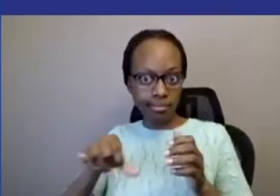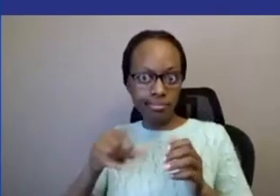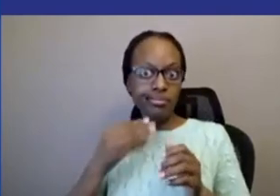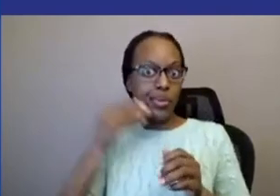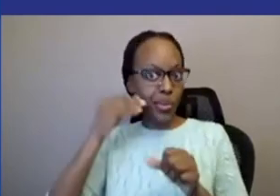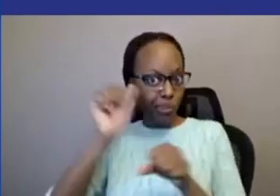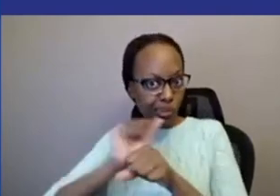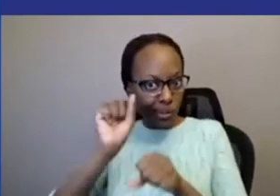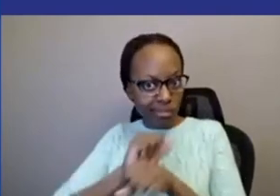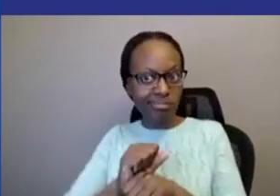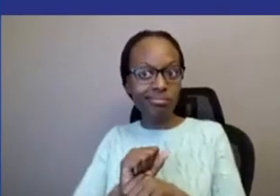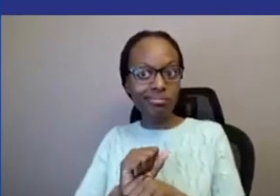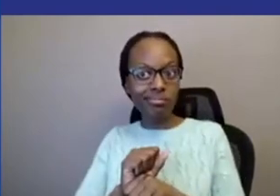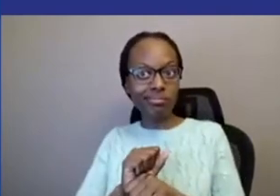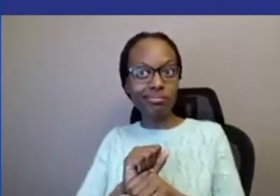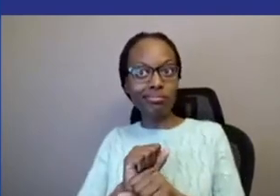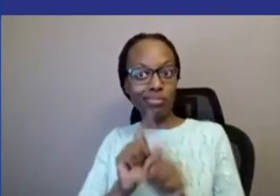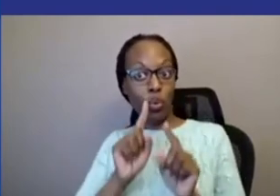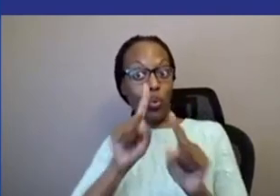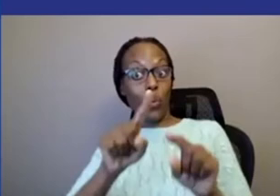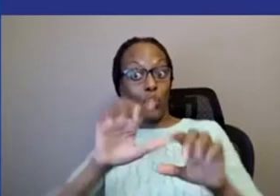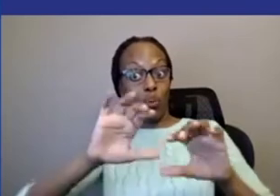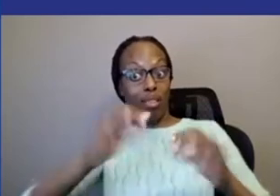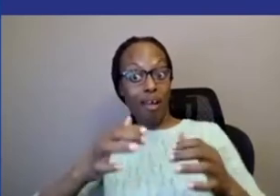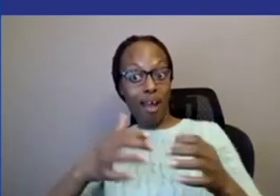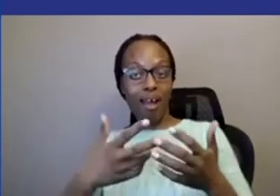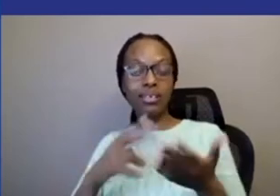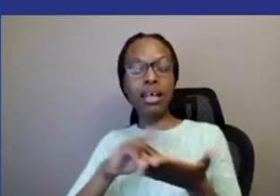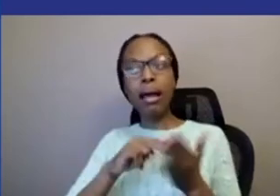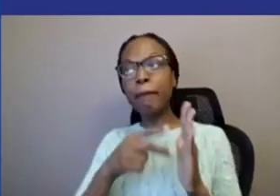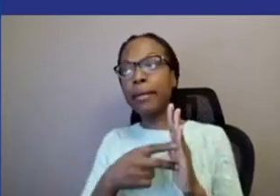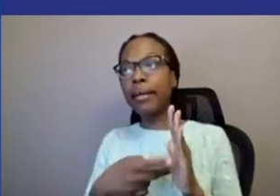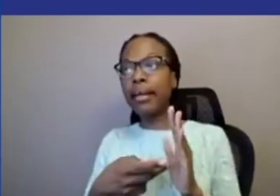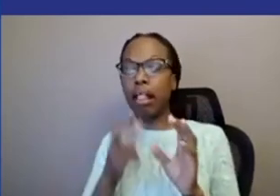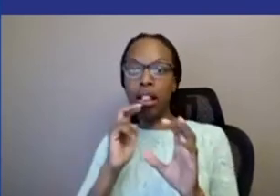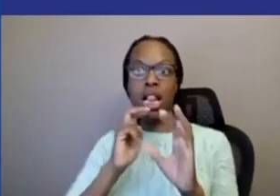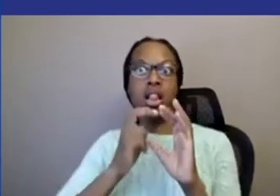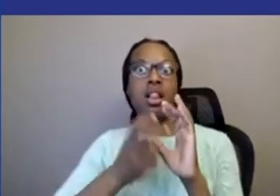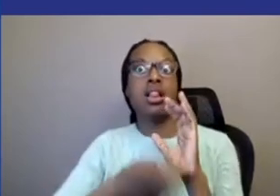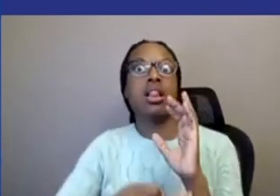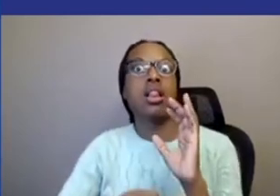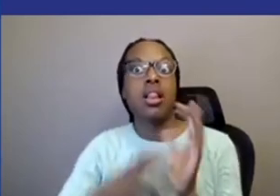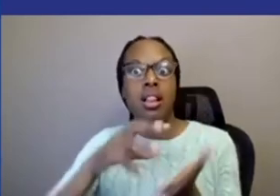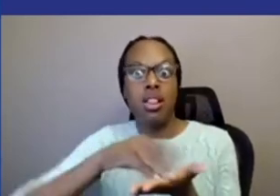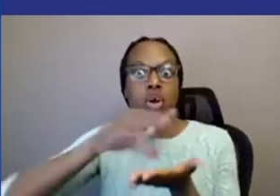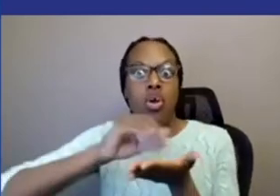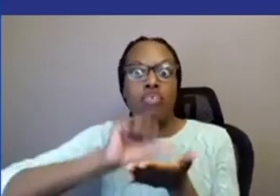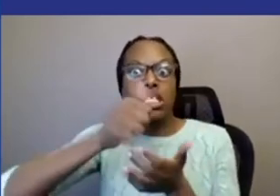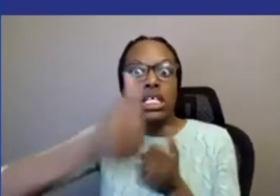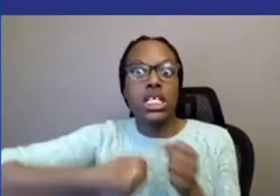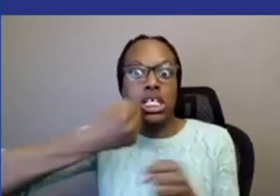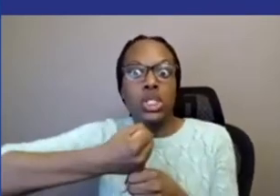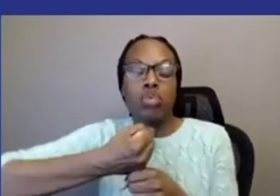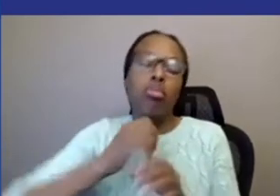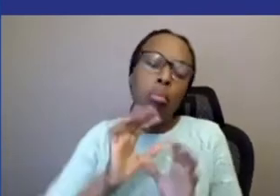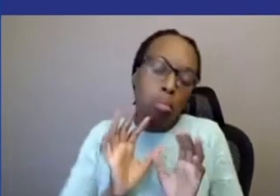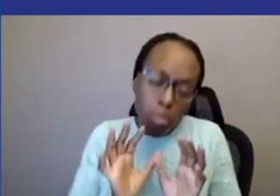into class, and I'm not saying to dive into 10 years of class, but it requires,